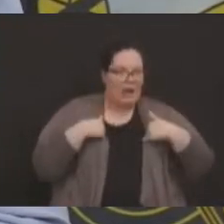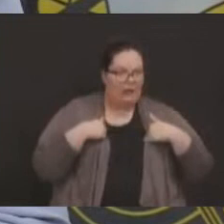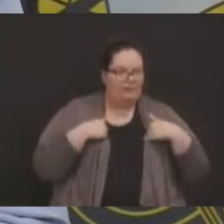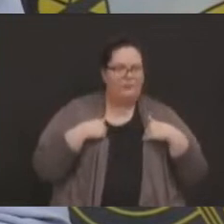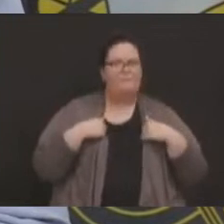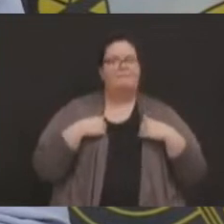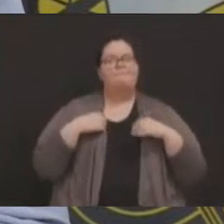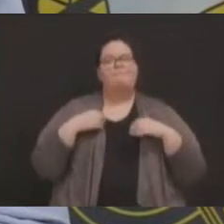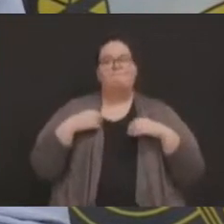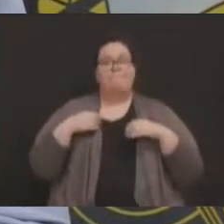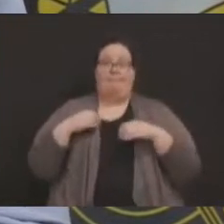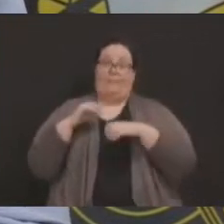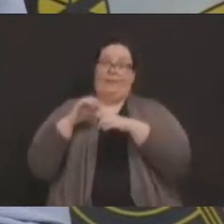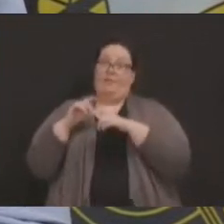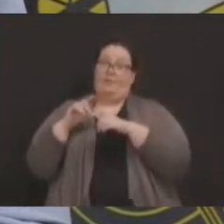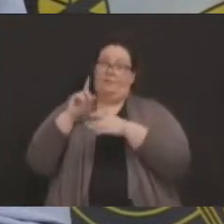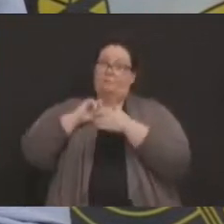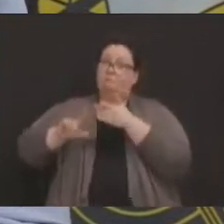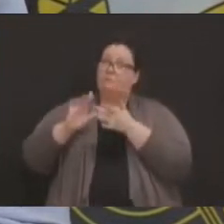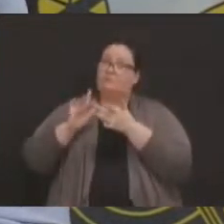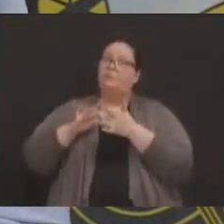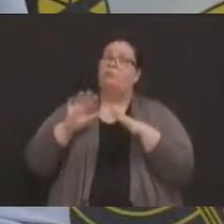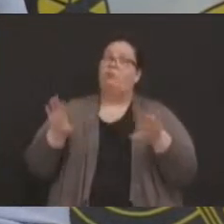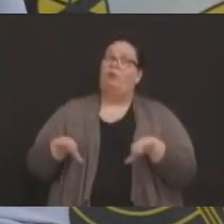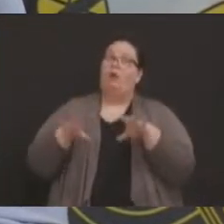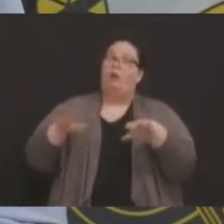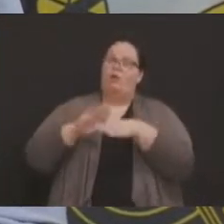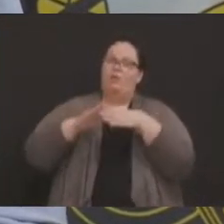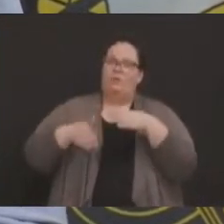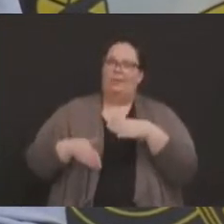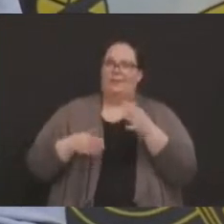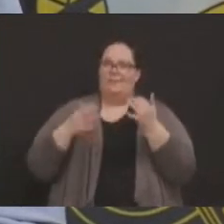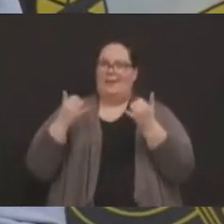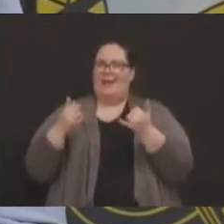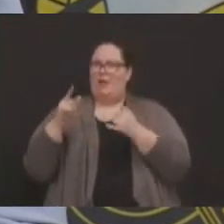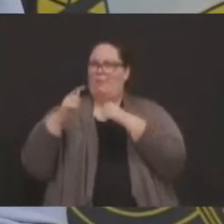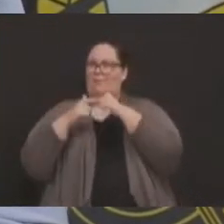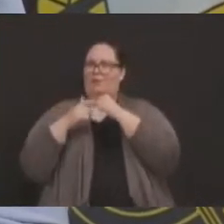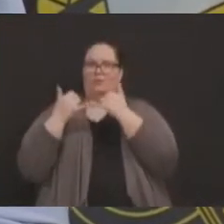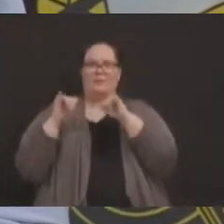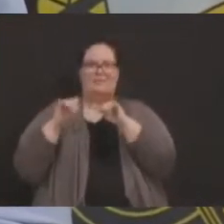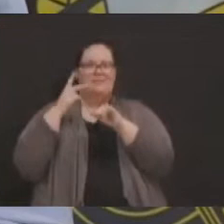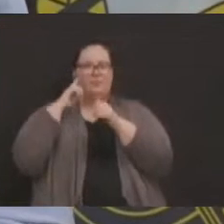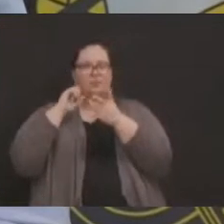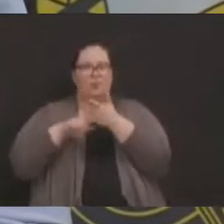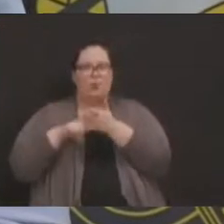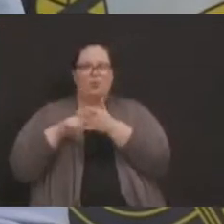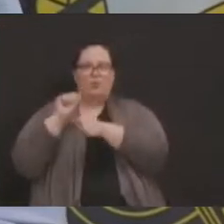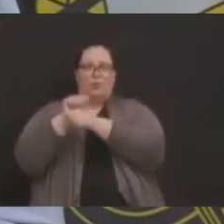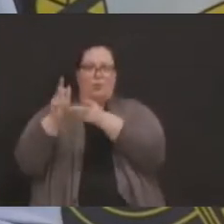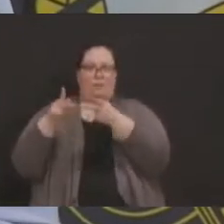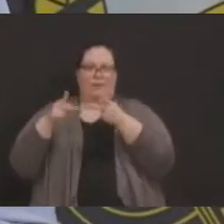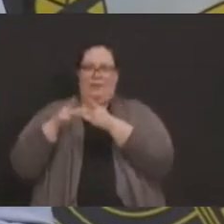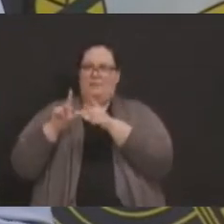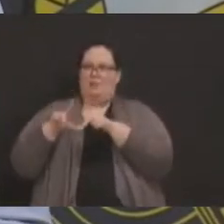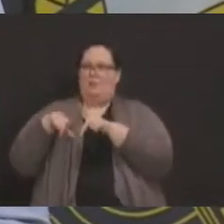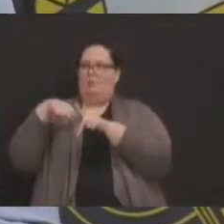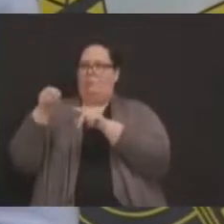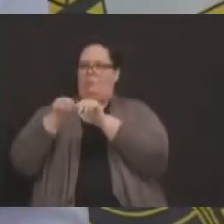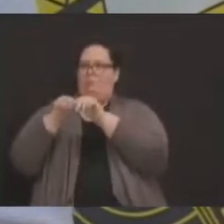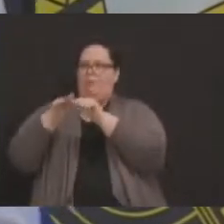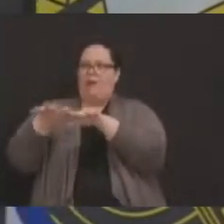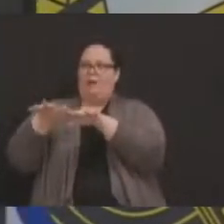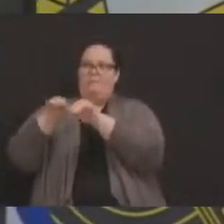eye on that as we move forward. But again, I know they're working very, very hard as well. And again, we'll continue to monitor that